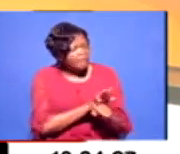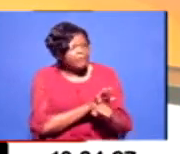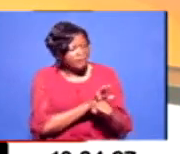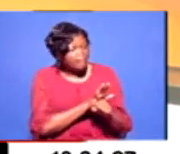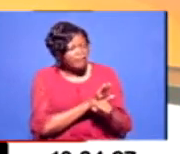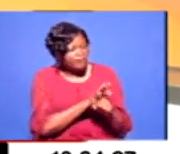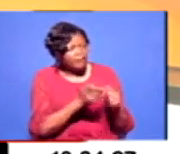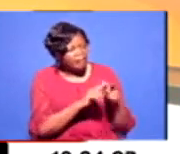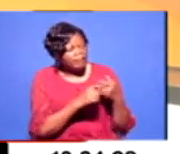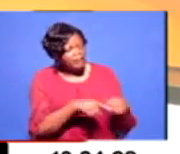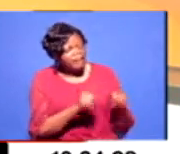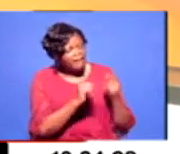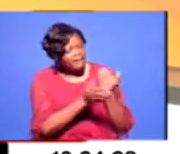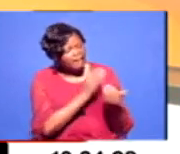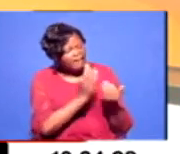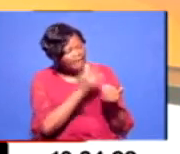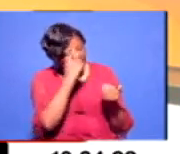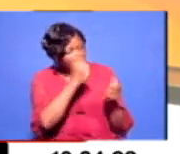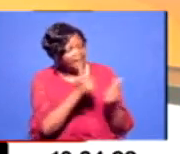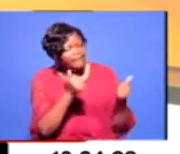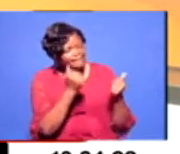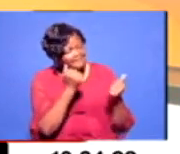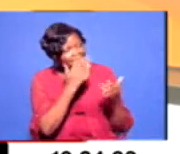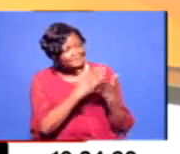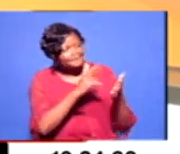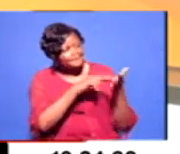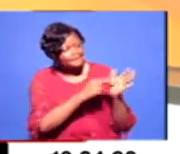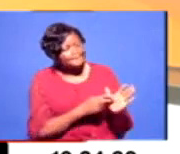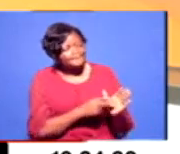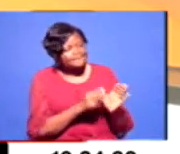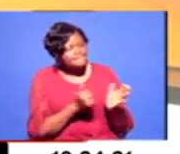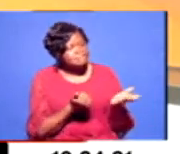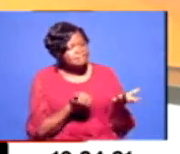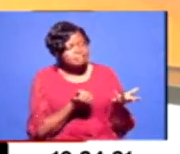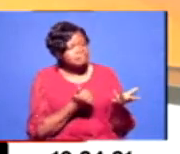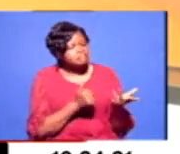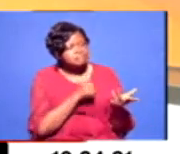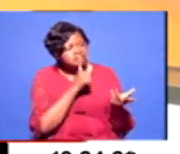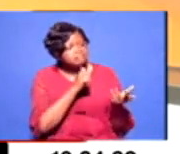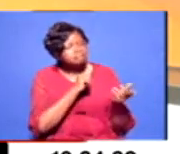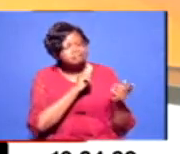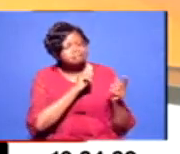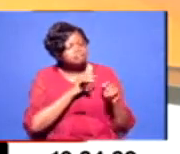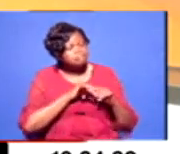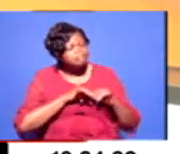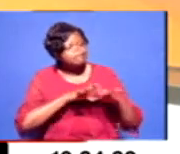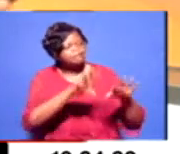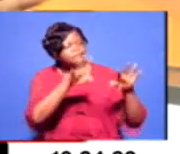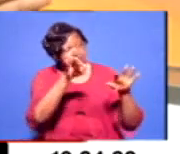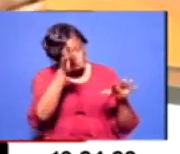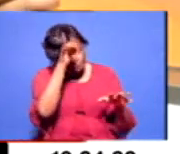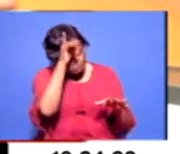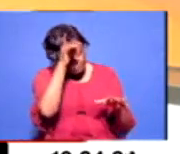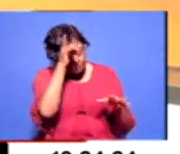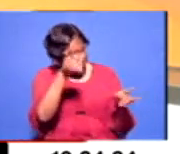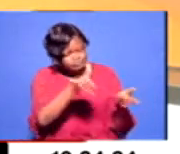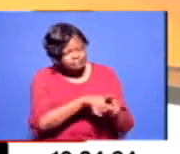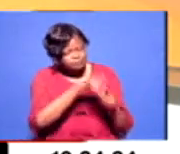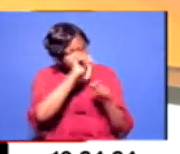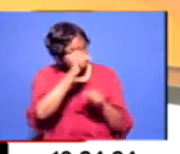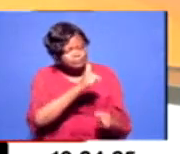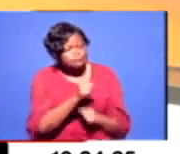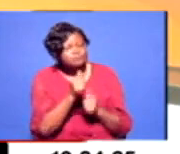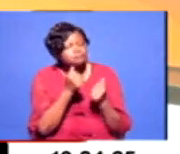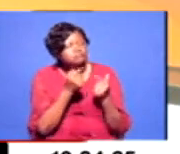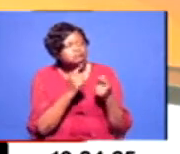that it's taken care of. And some of these projects do not get to the remote parts of the country, like Homa Bay, as you say.